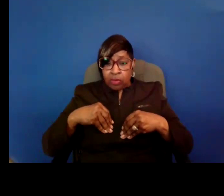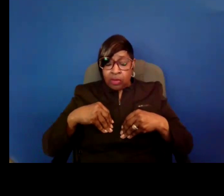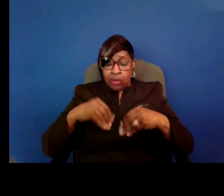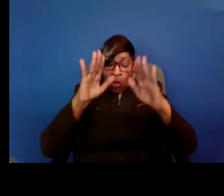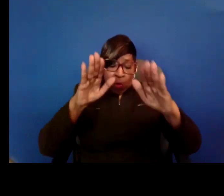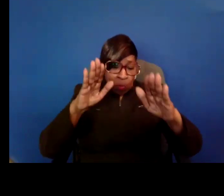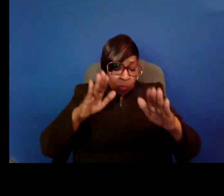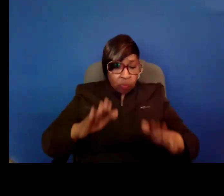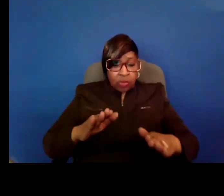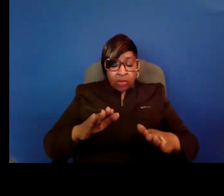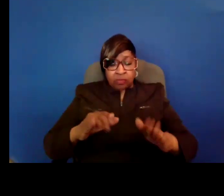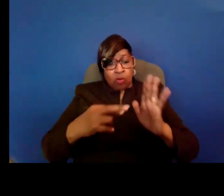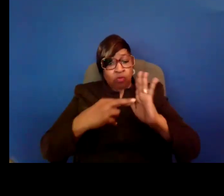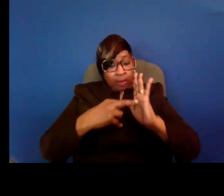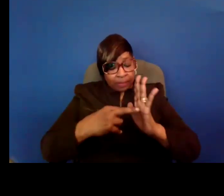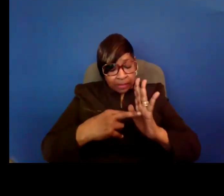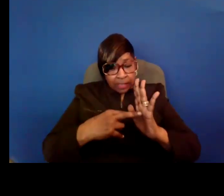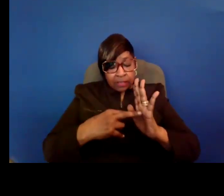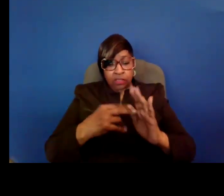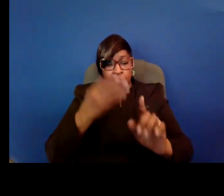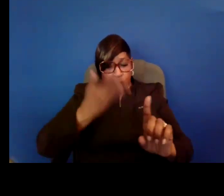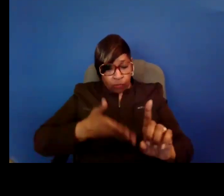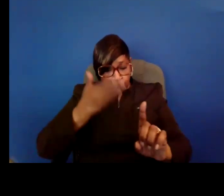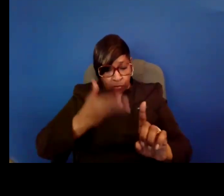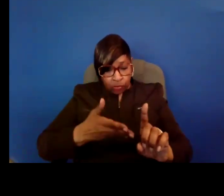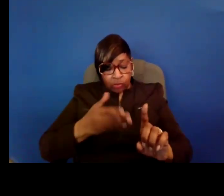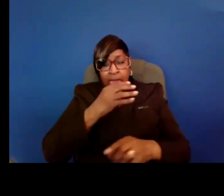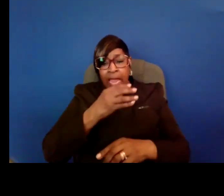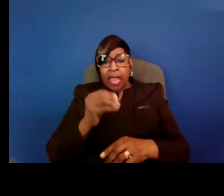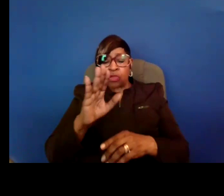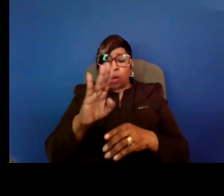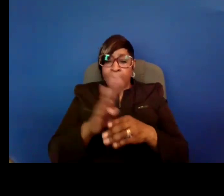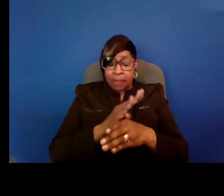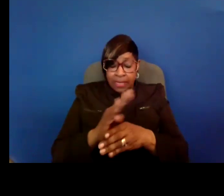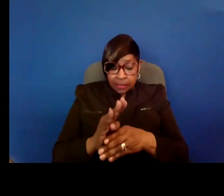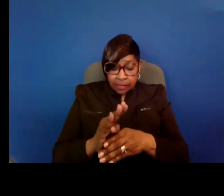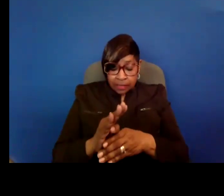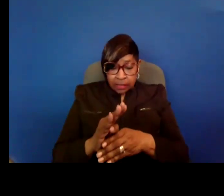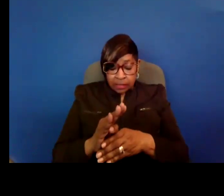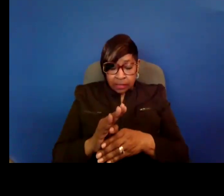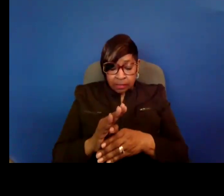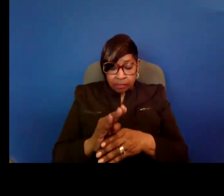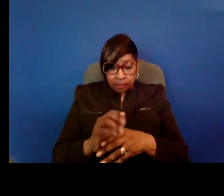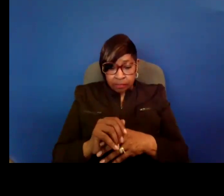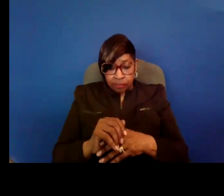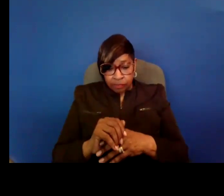revolutionary representation of you and your business.